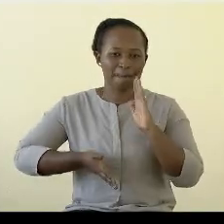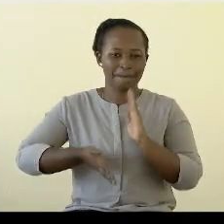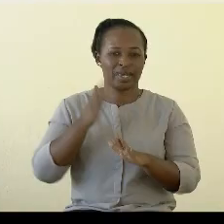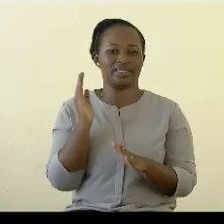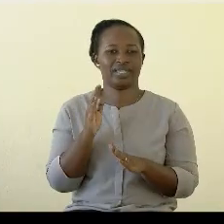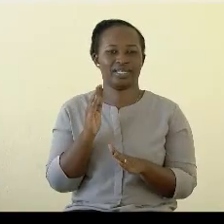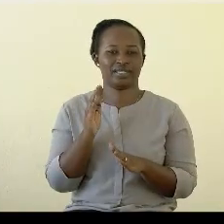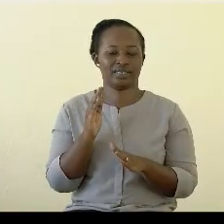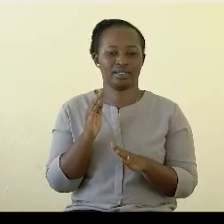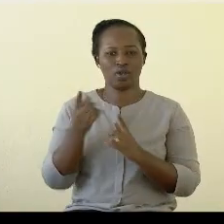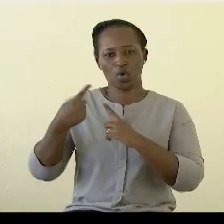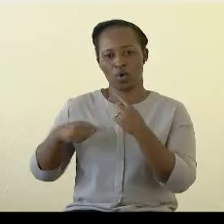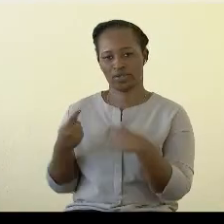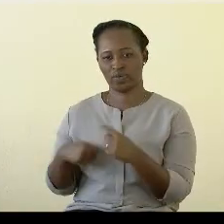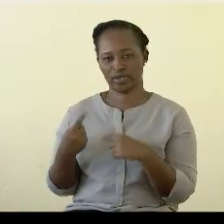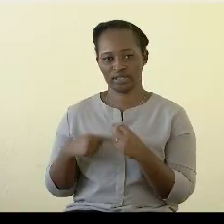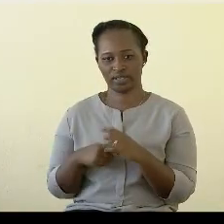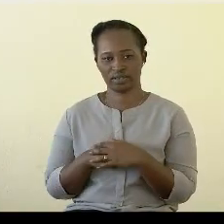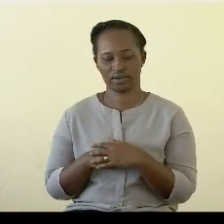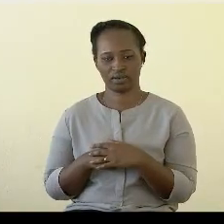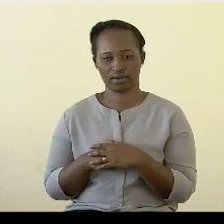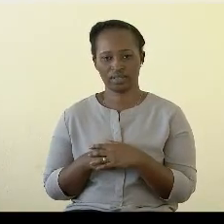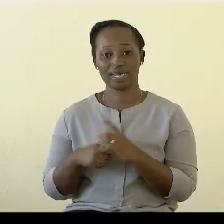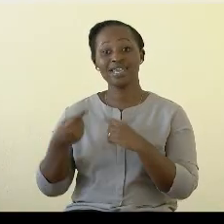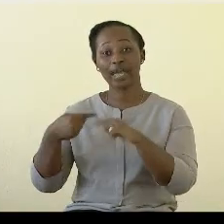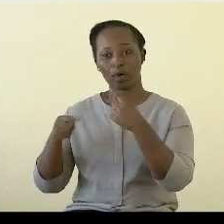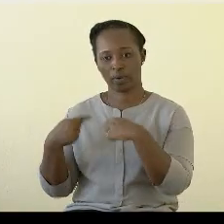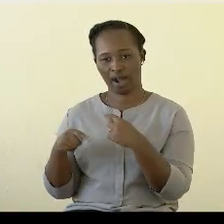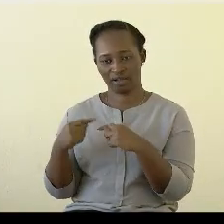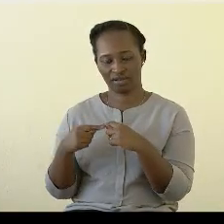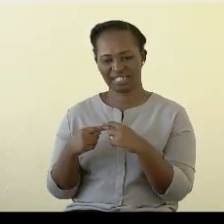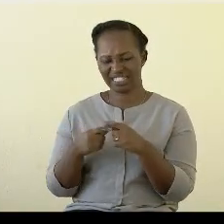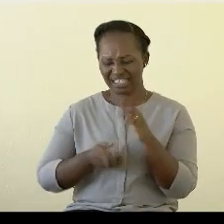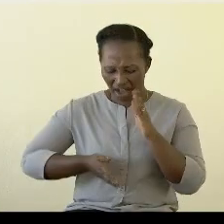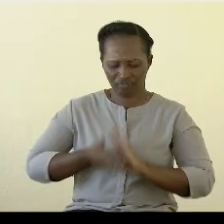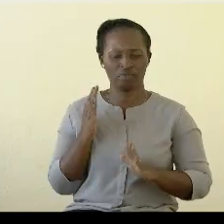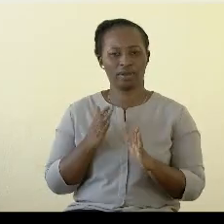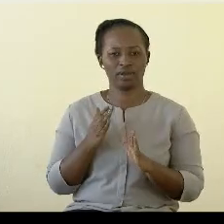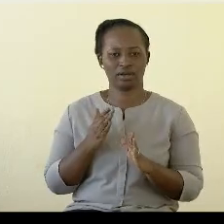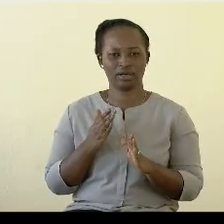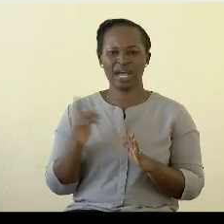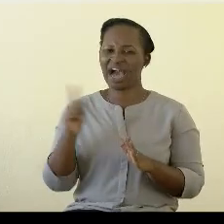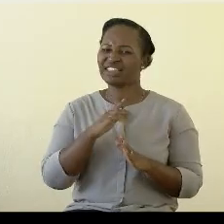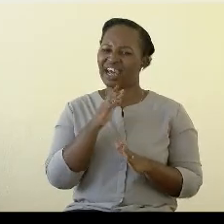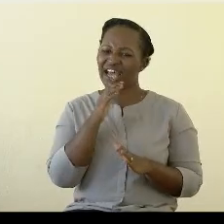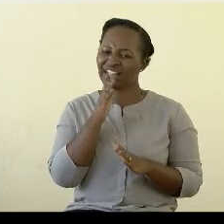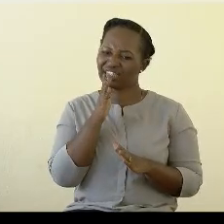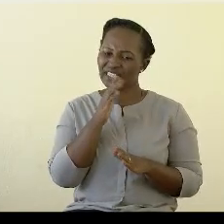immediate consequence. Ingaruka. Zako kanya. Hatarashira